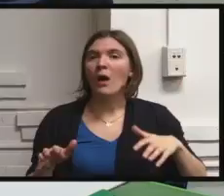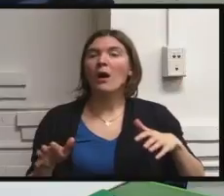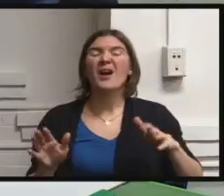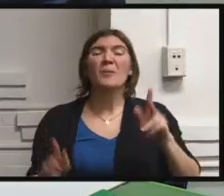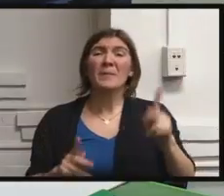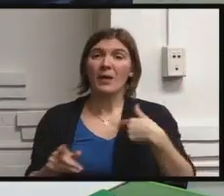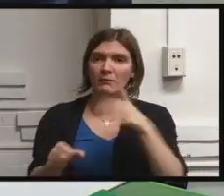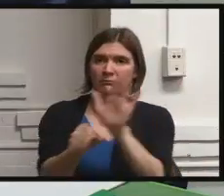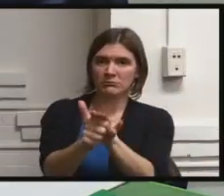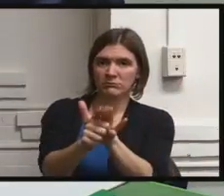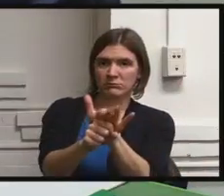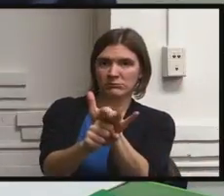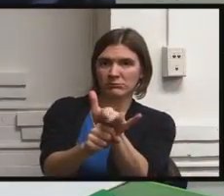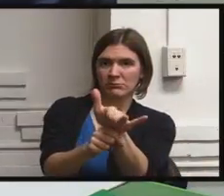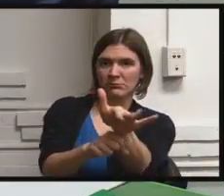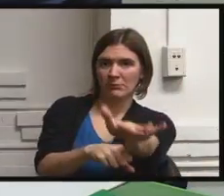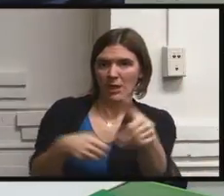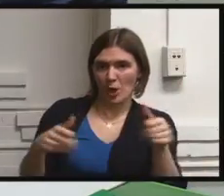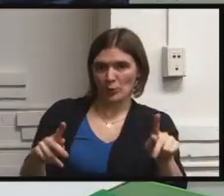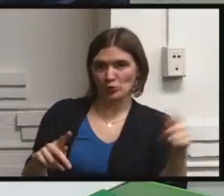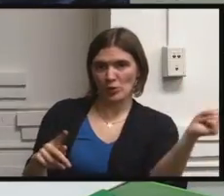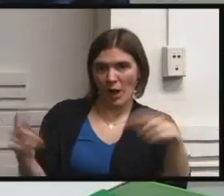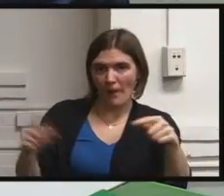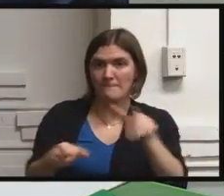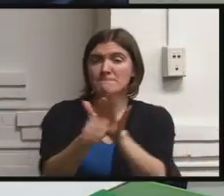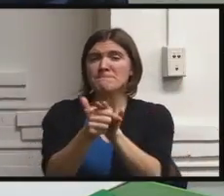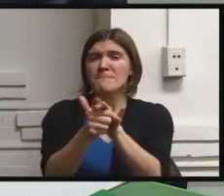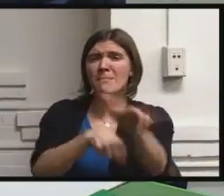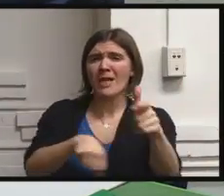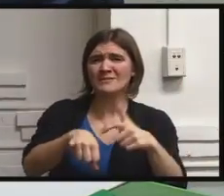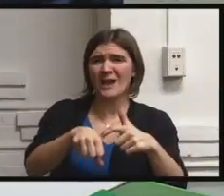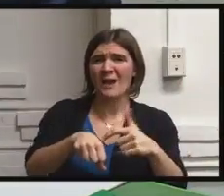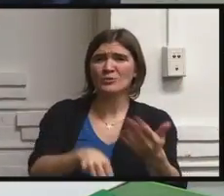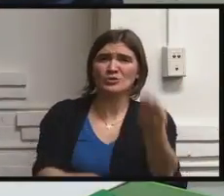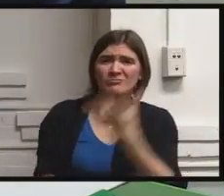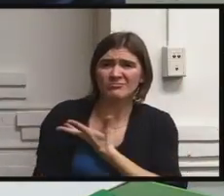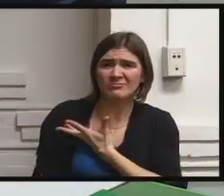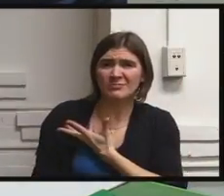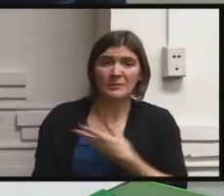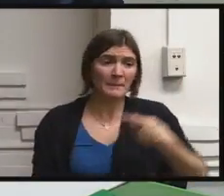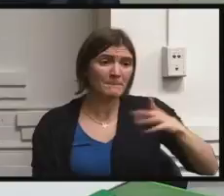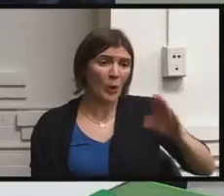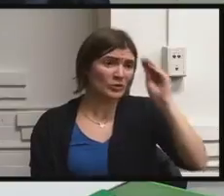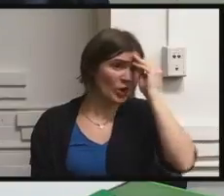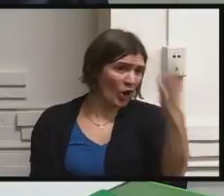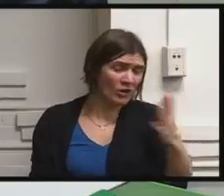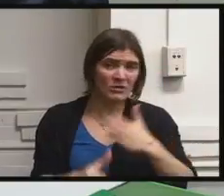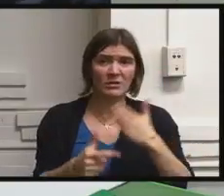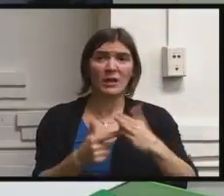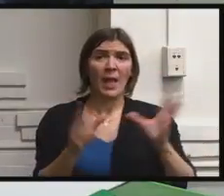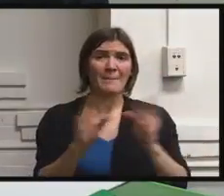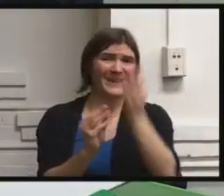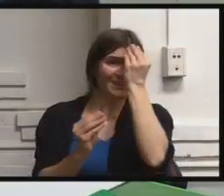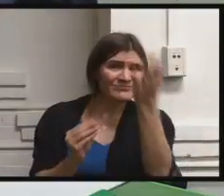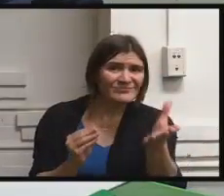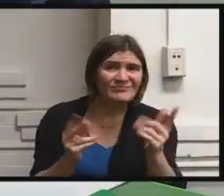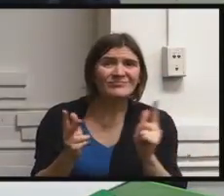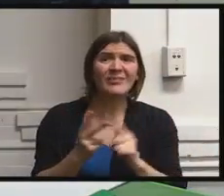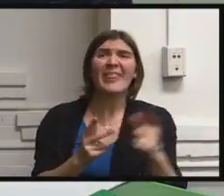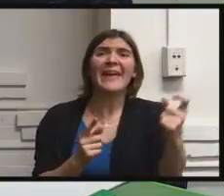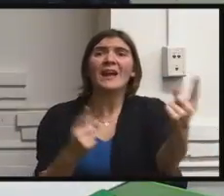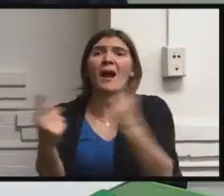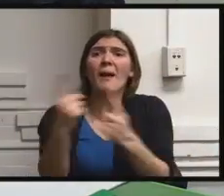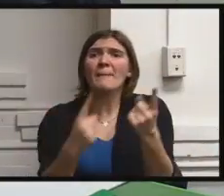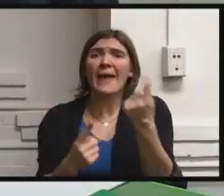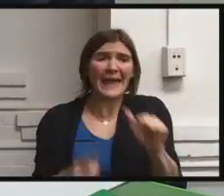had plenty of opportunity to come. We've given, you know, between the postcard, between the meetings, they can come any